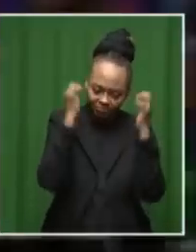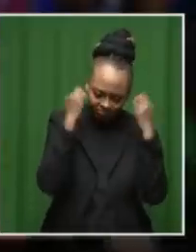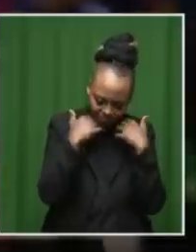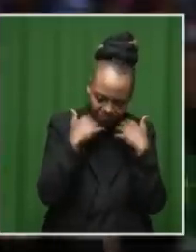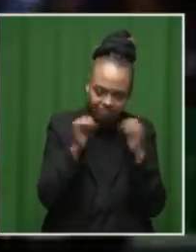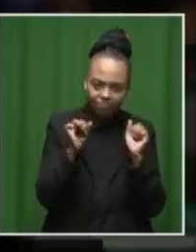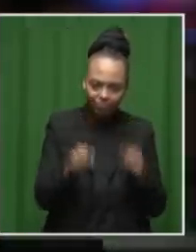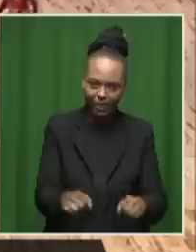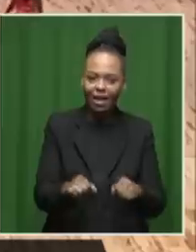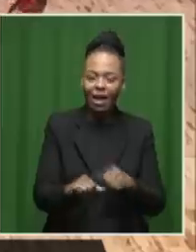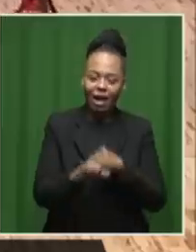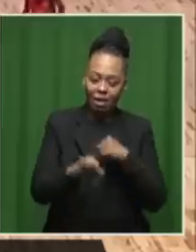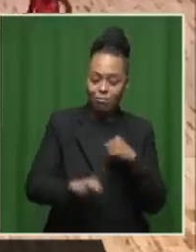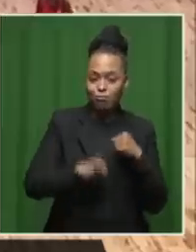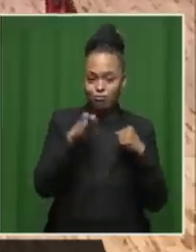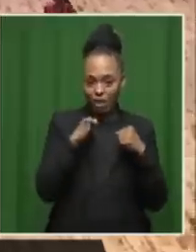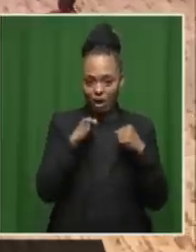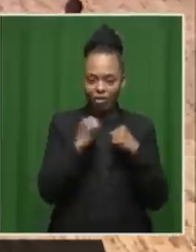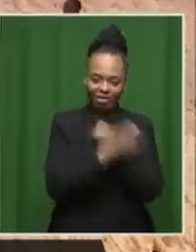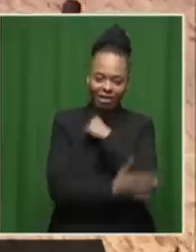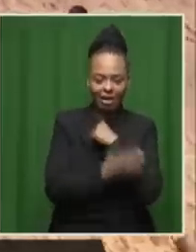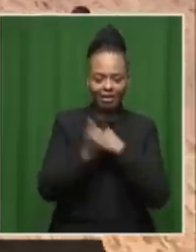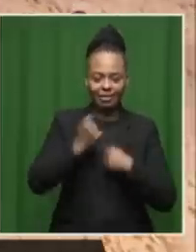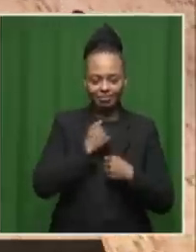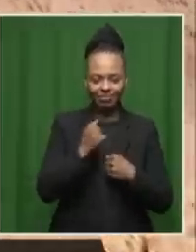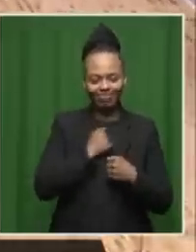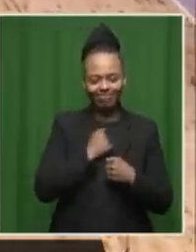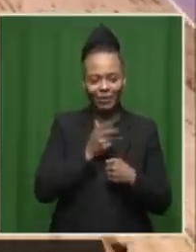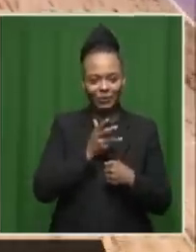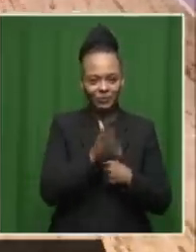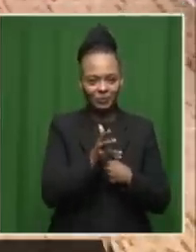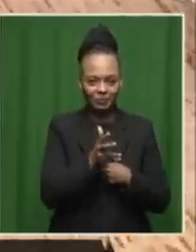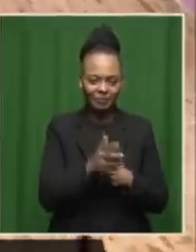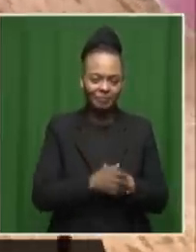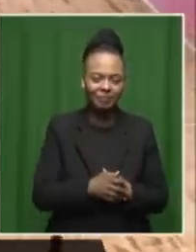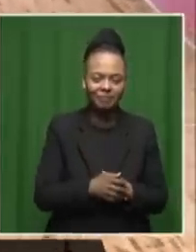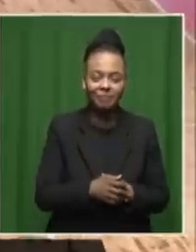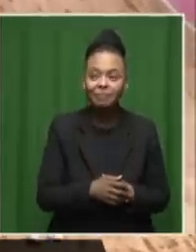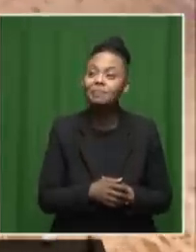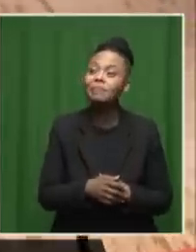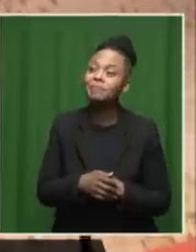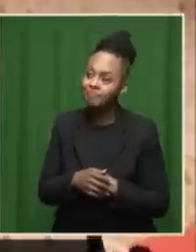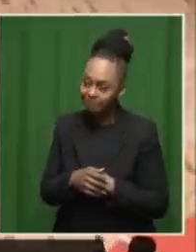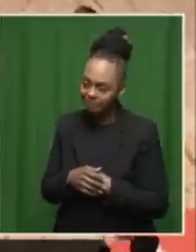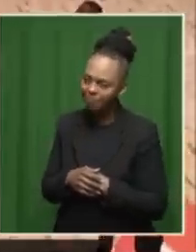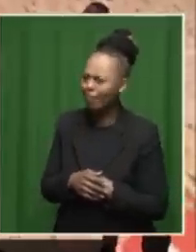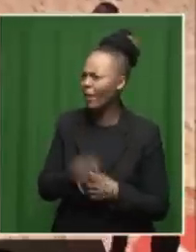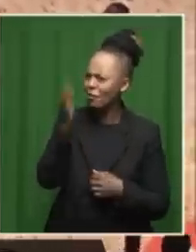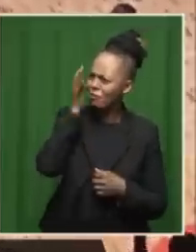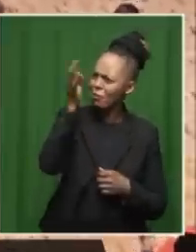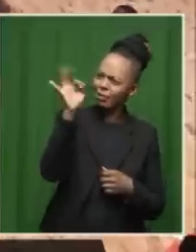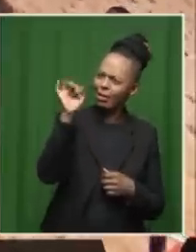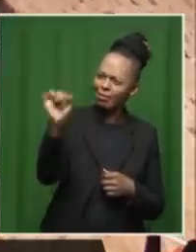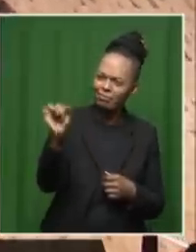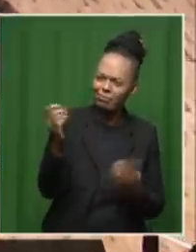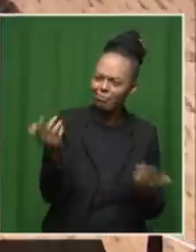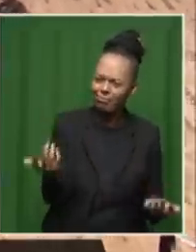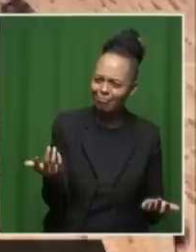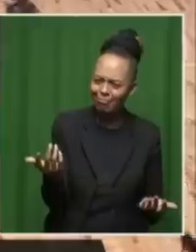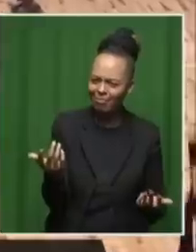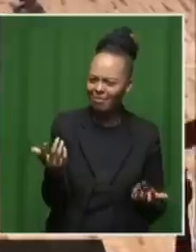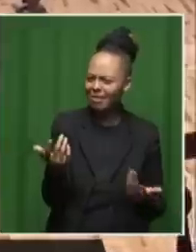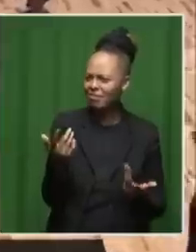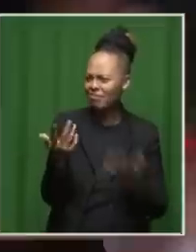to make the country proud. So yeah. Absolutely fabulous. And of course, what does the future hold? Are we looking